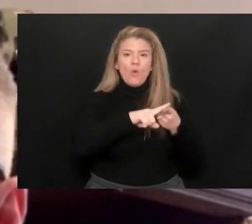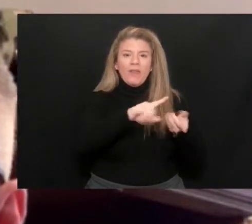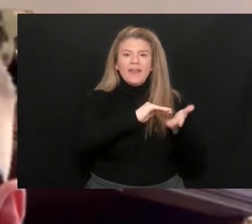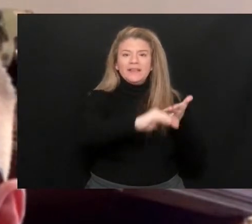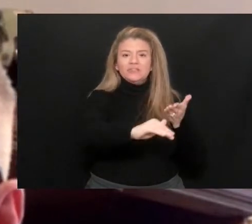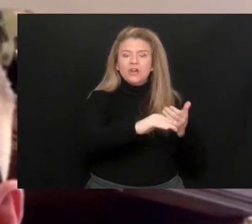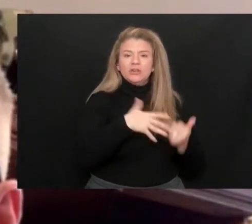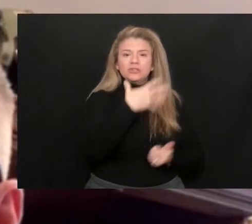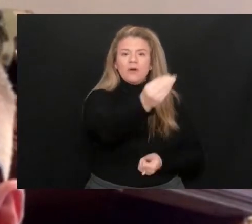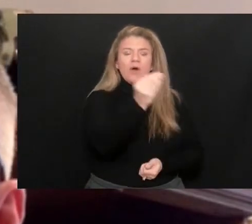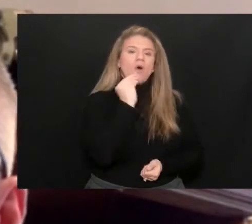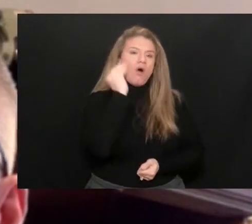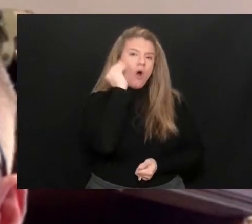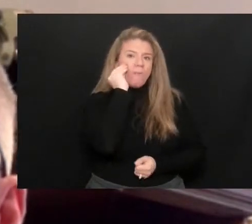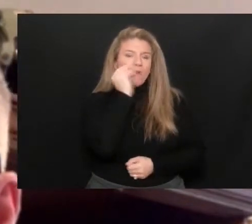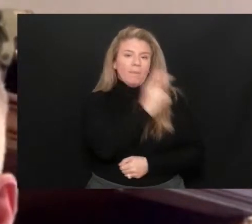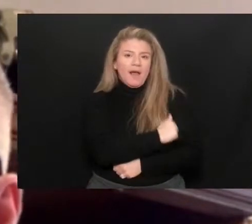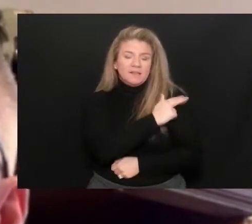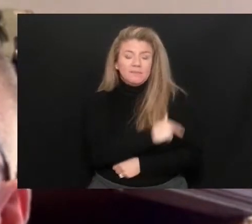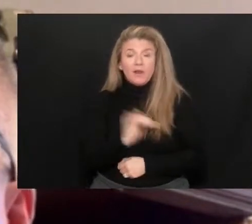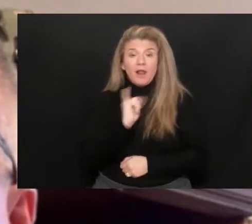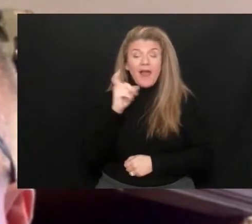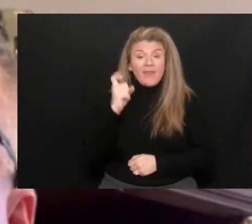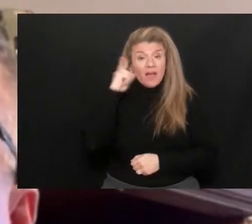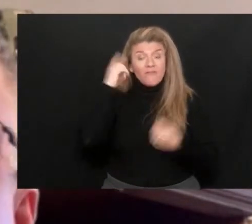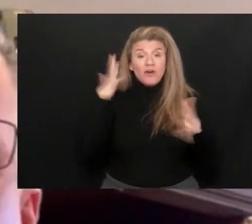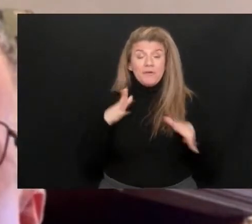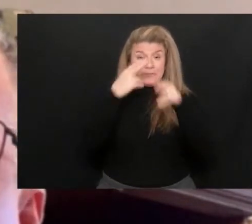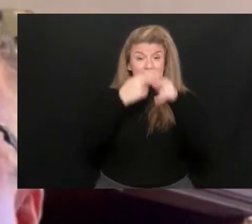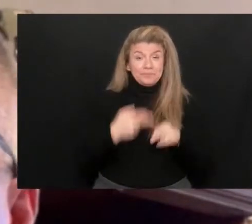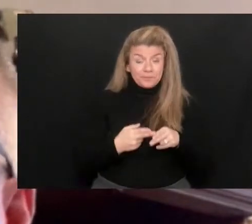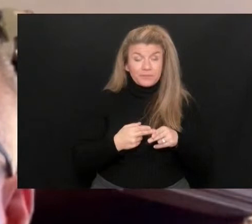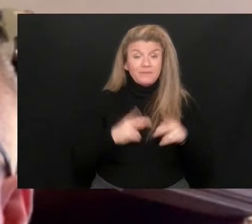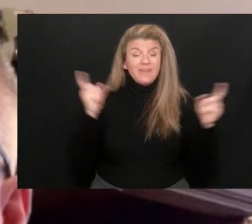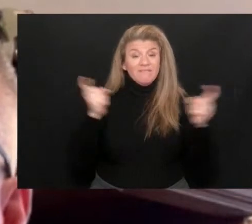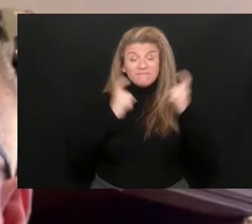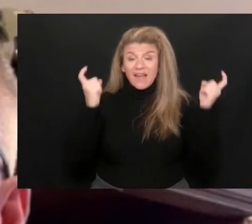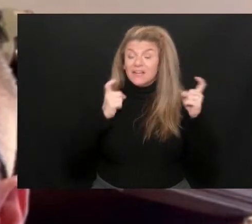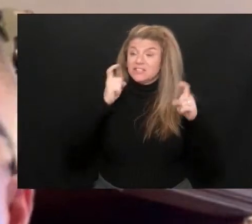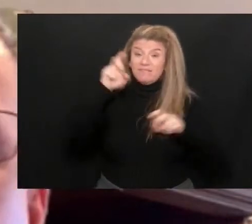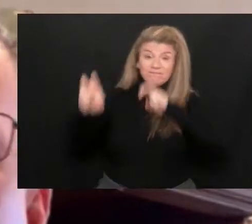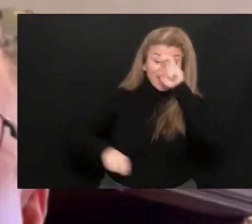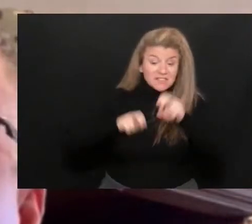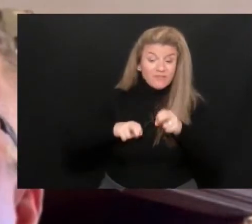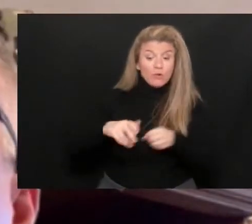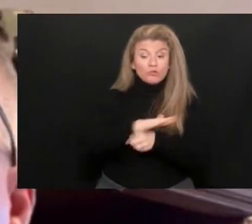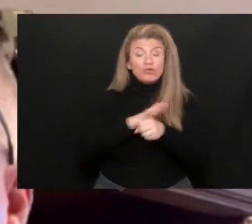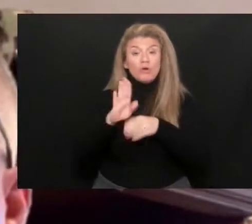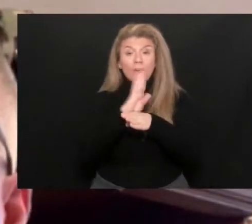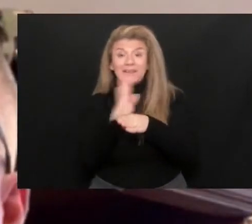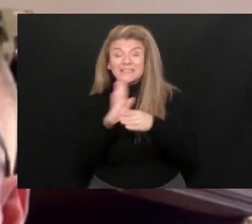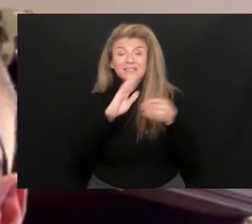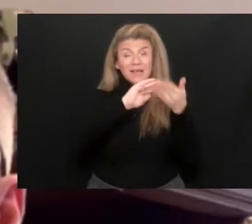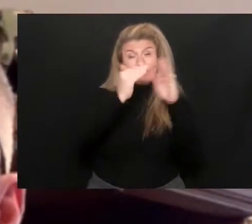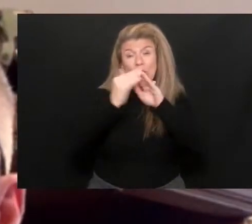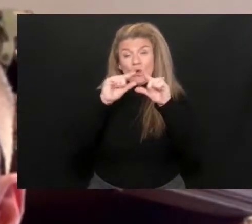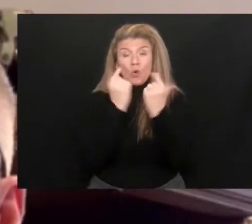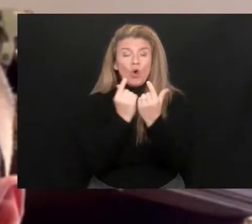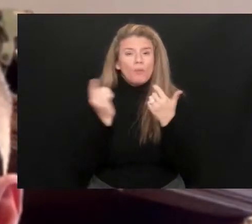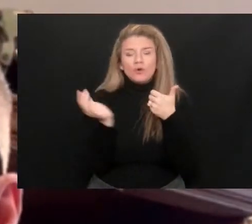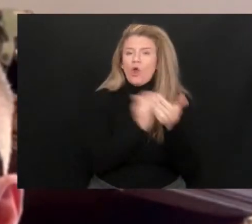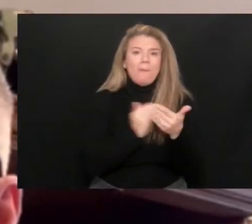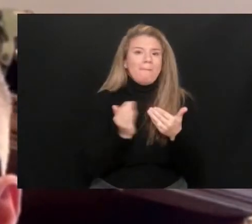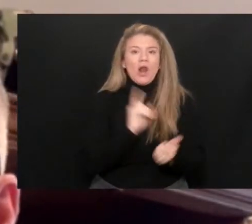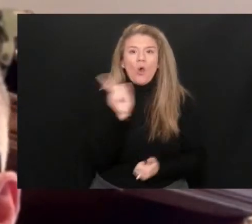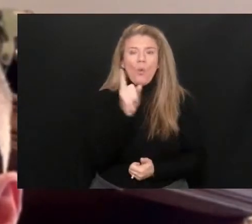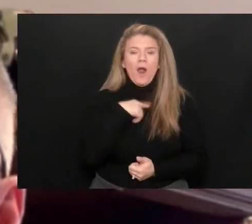from hospitals. As the Governor pointed out, fairs, festivals, local businesses, community groups, wherever we need to